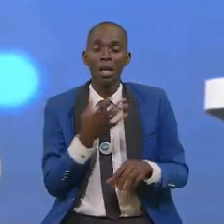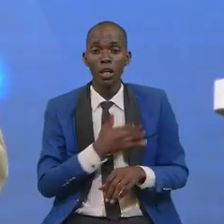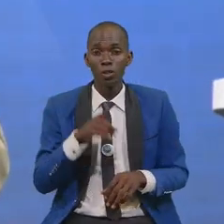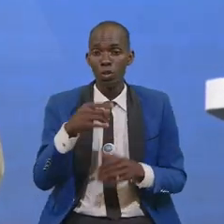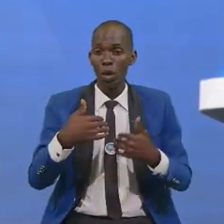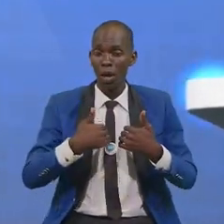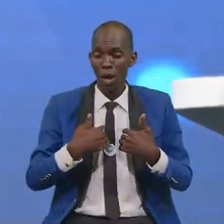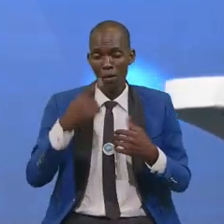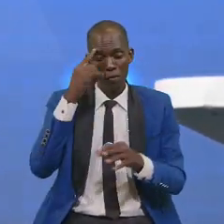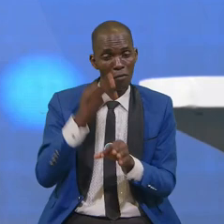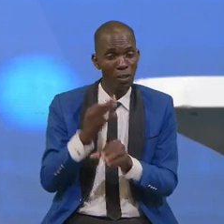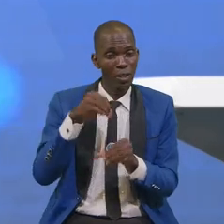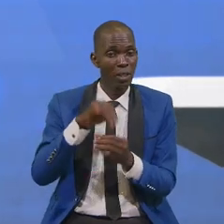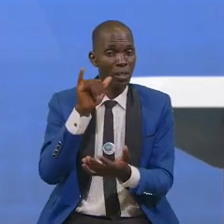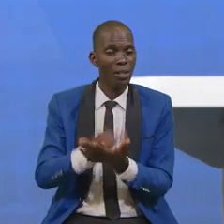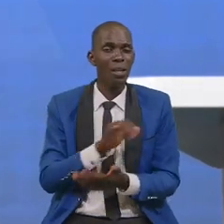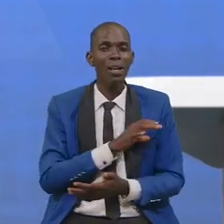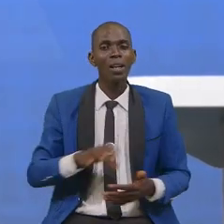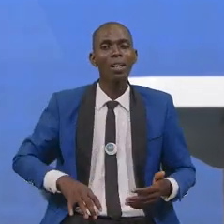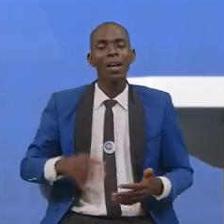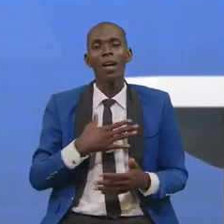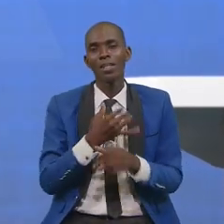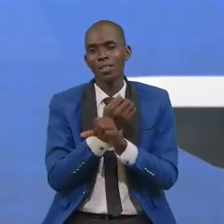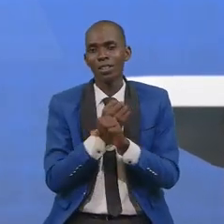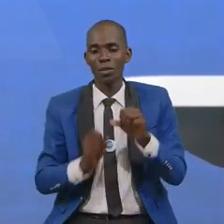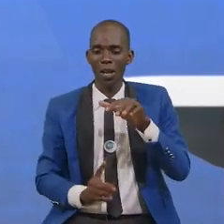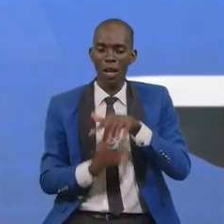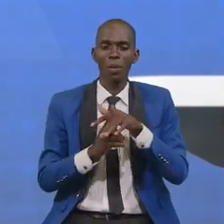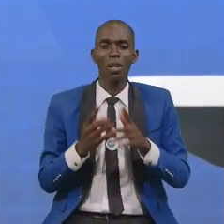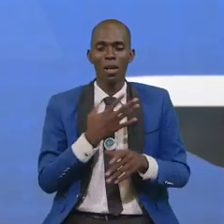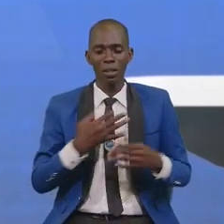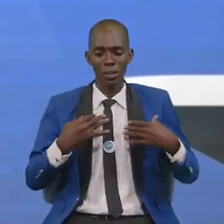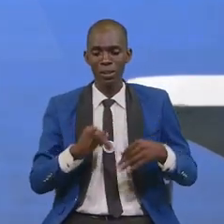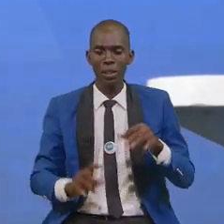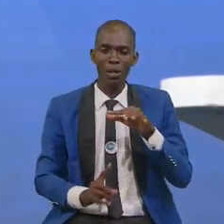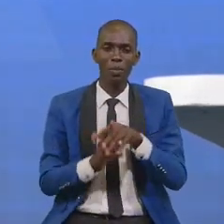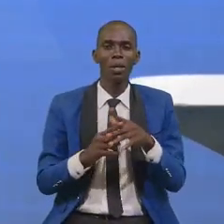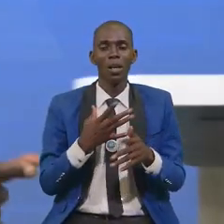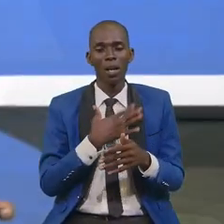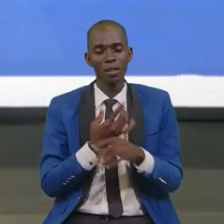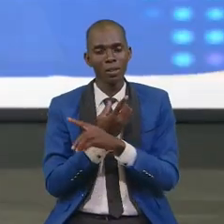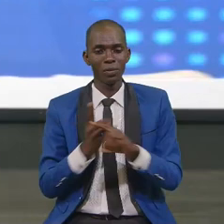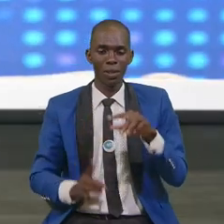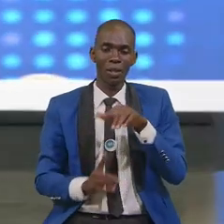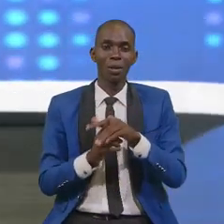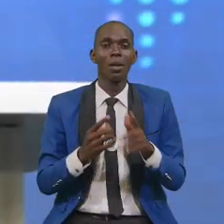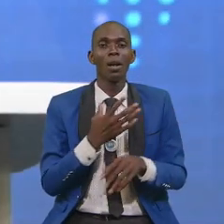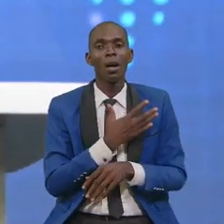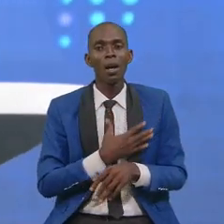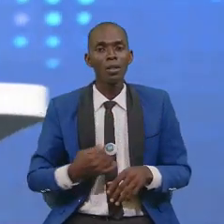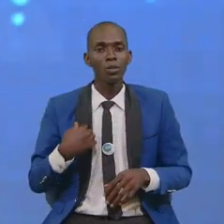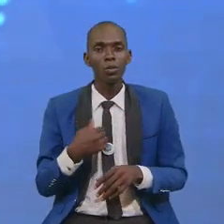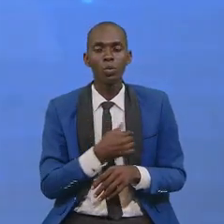that Christ, and salvation comes, and healing comes, and deliverance comes, and we're told,